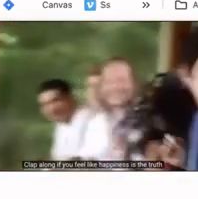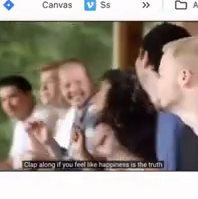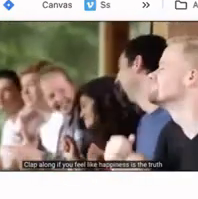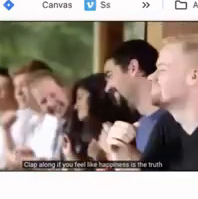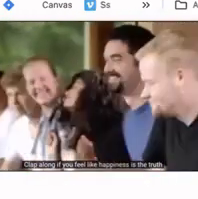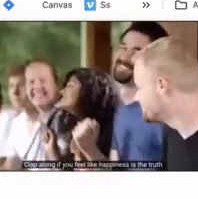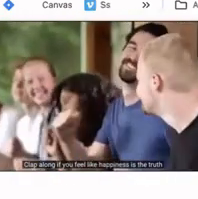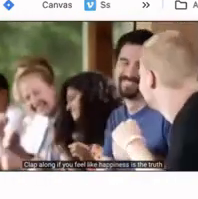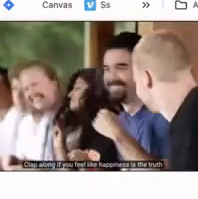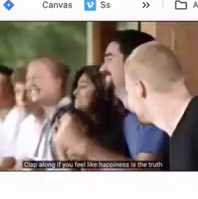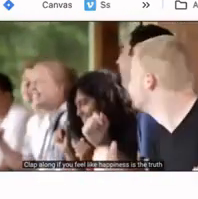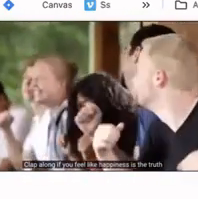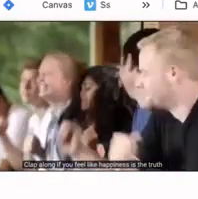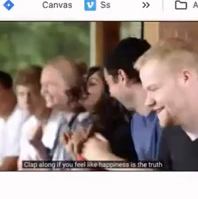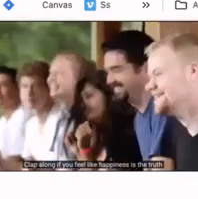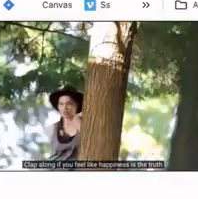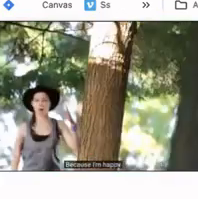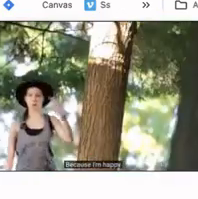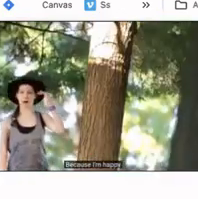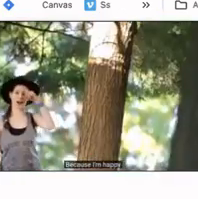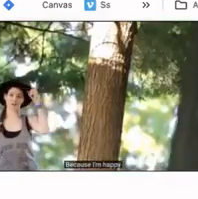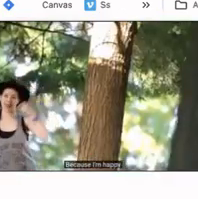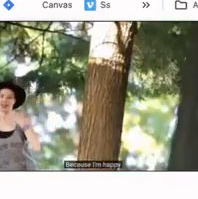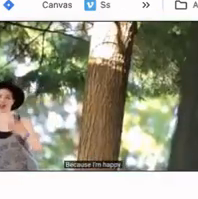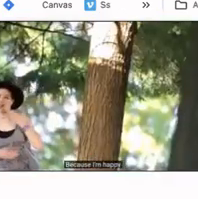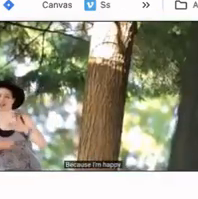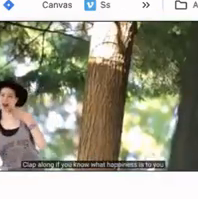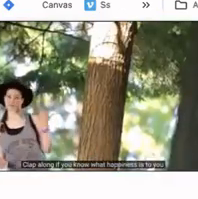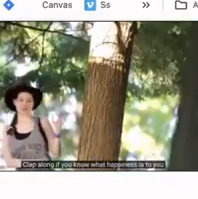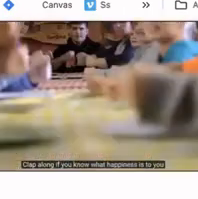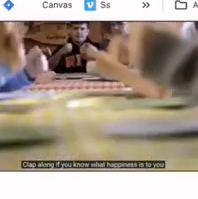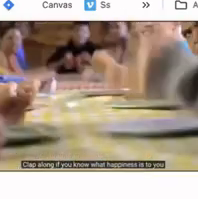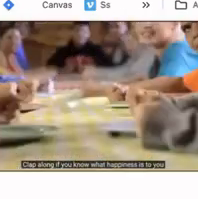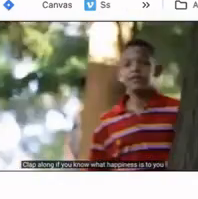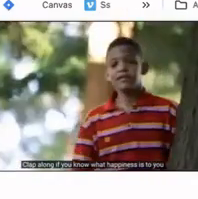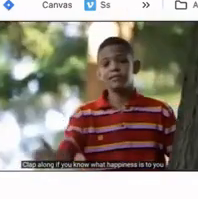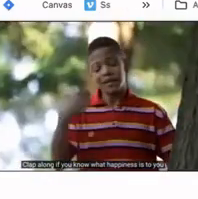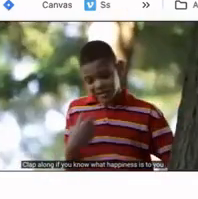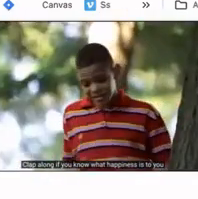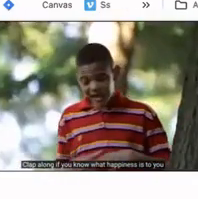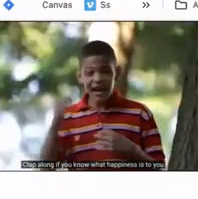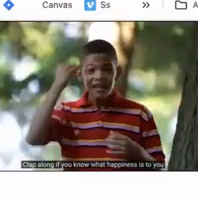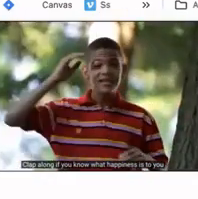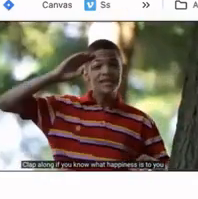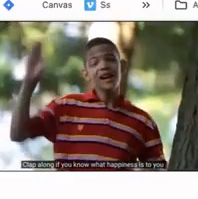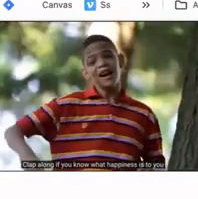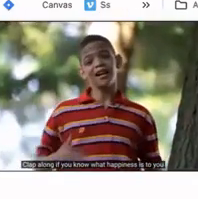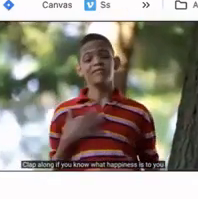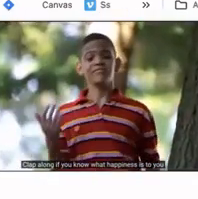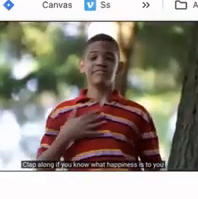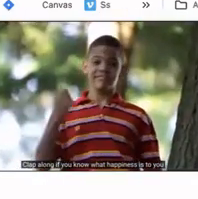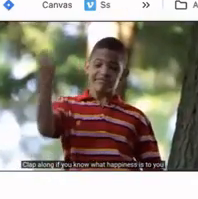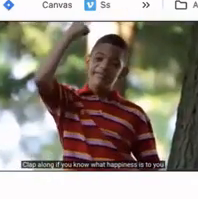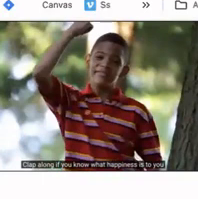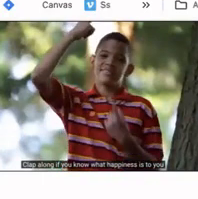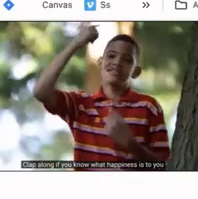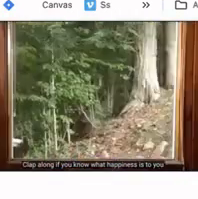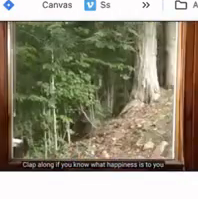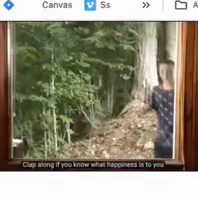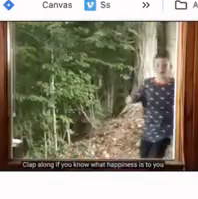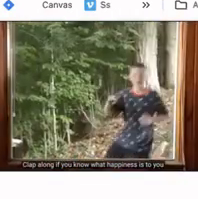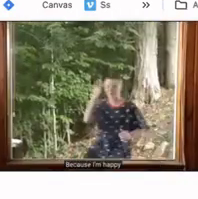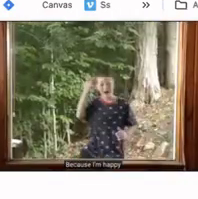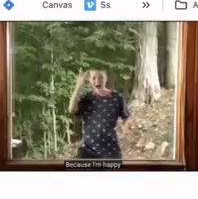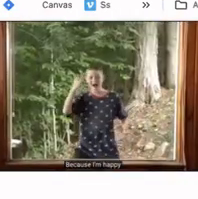feel like happiness is the truth. Clap along if you know what happiness is